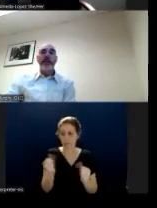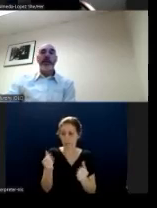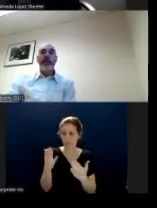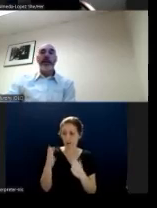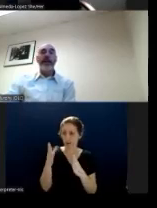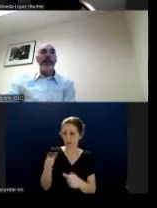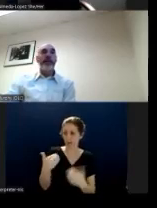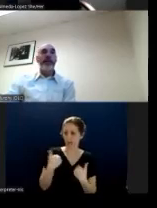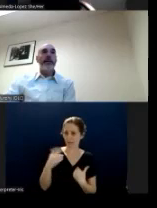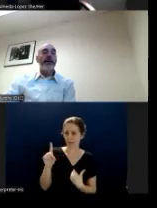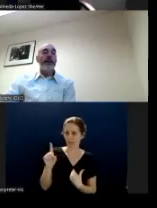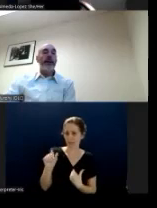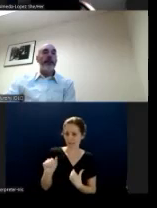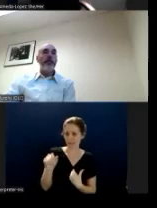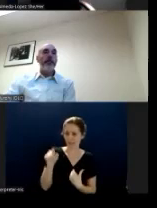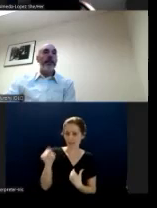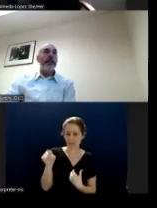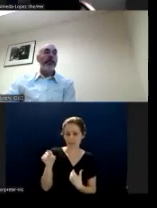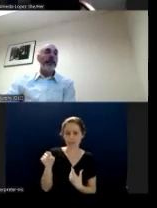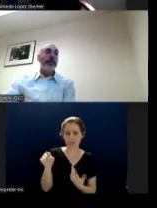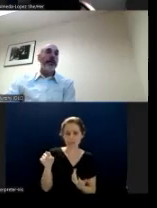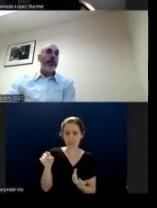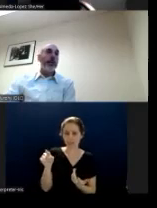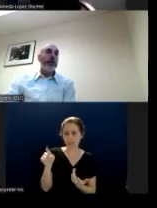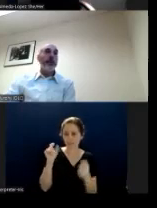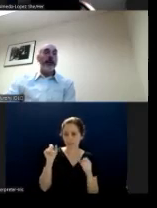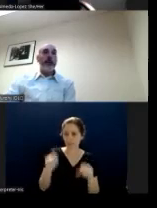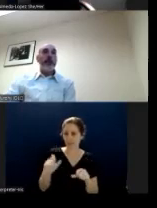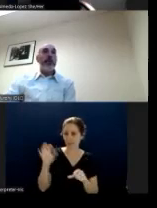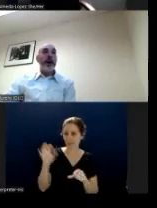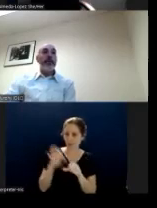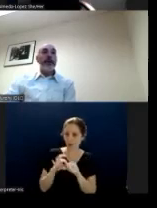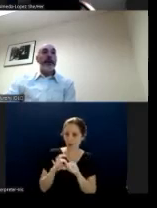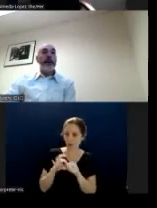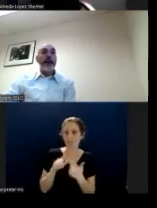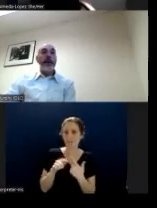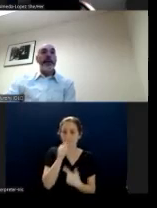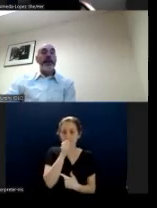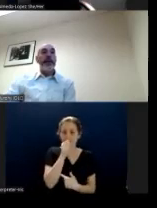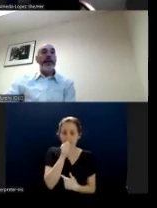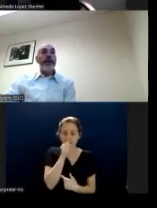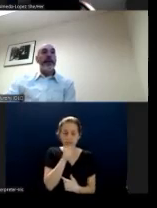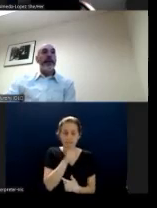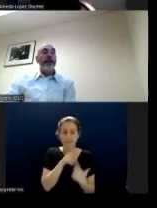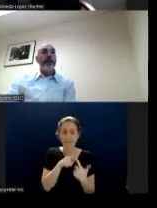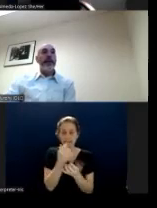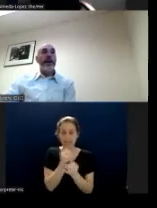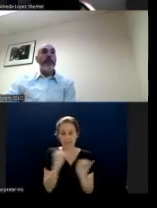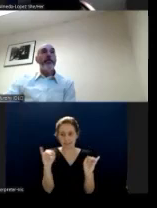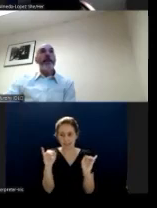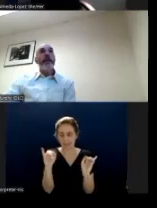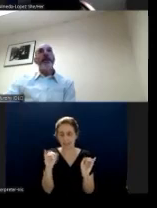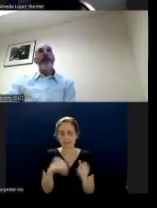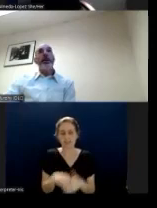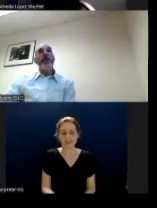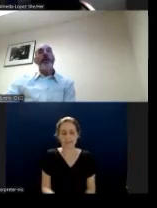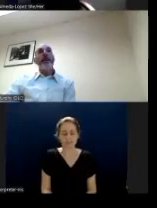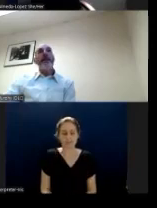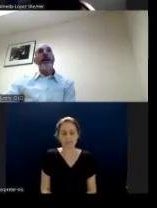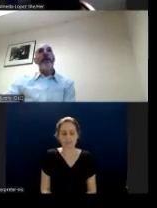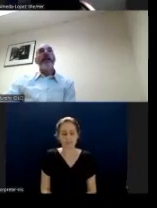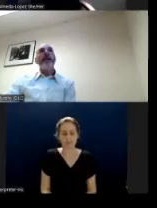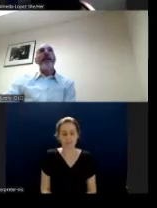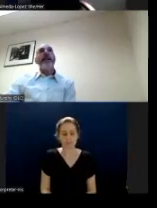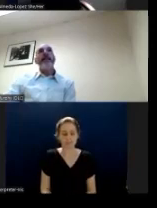with a disability the ability to vote privately and independently. So,